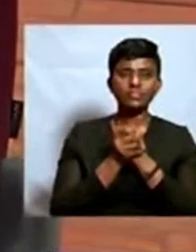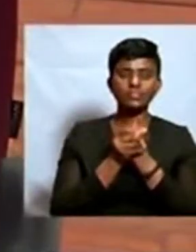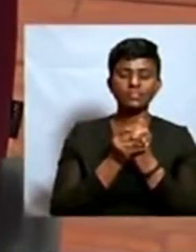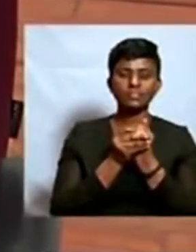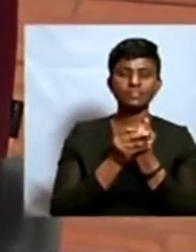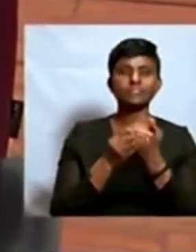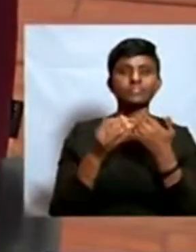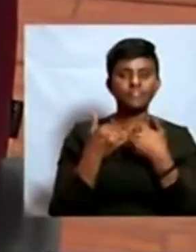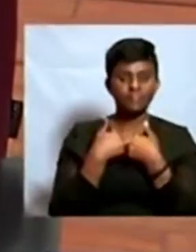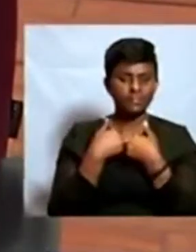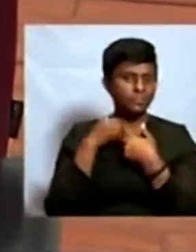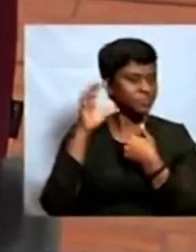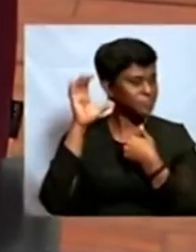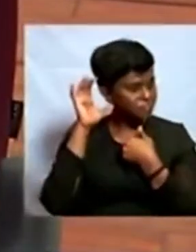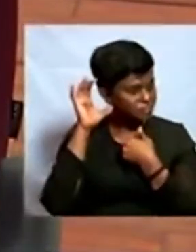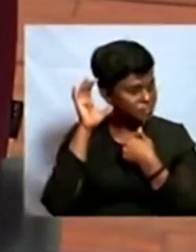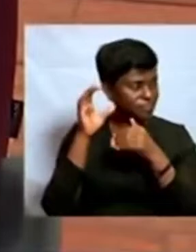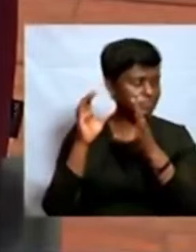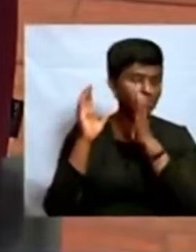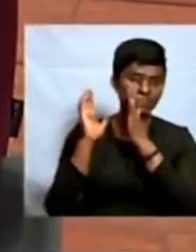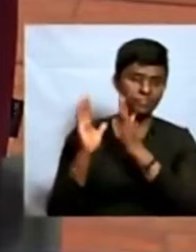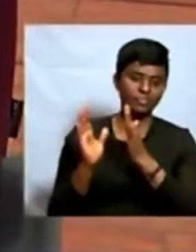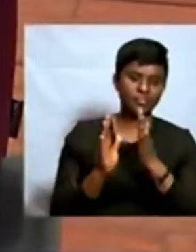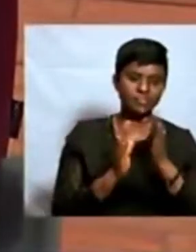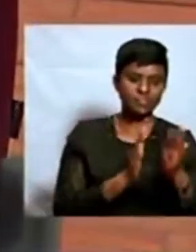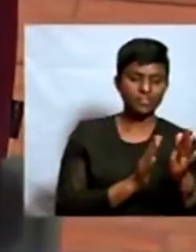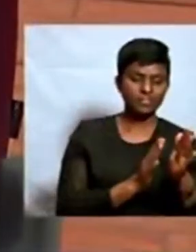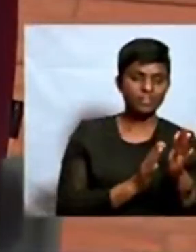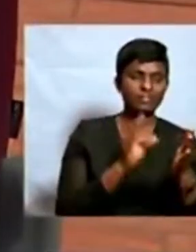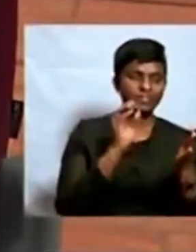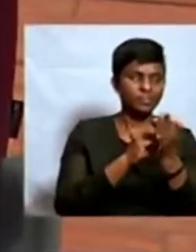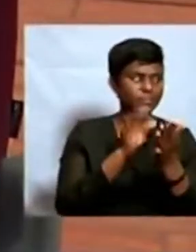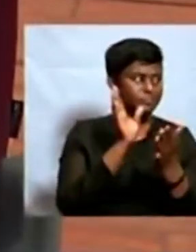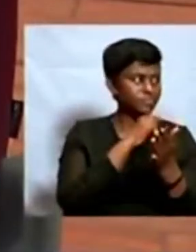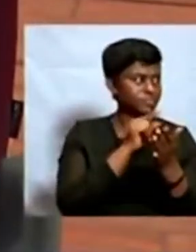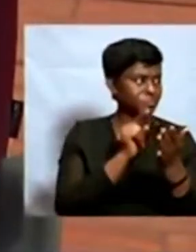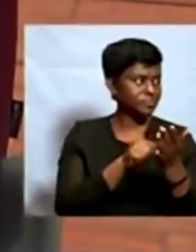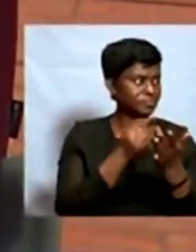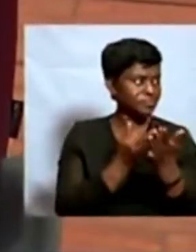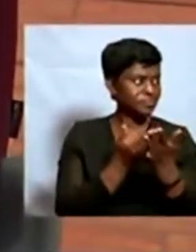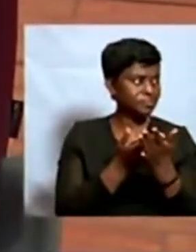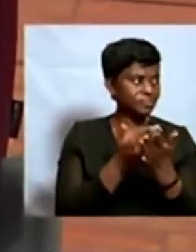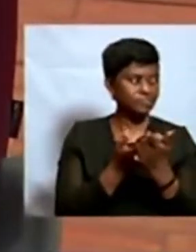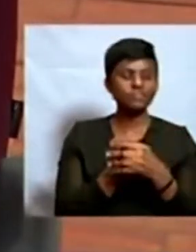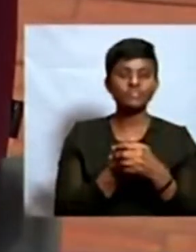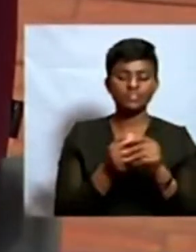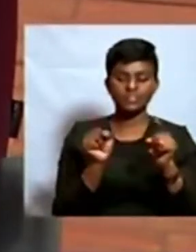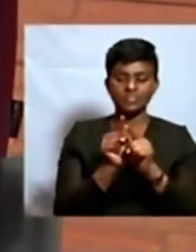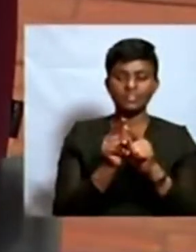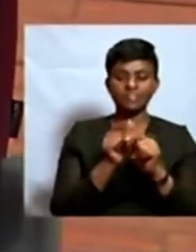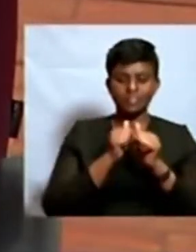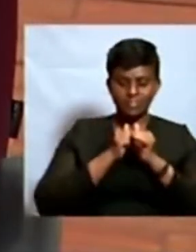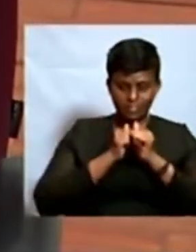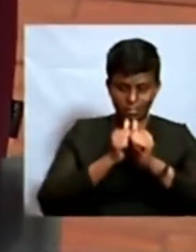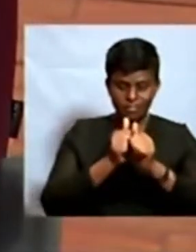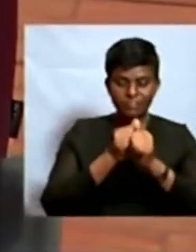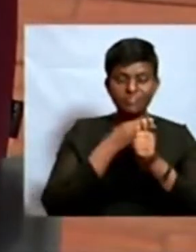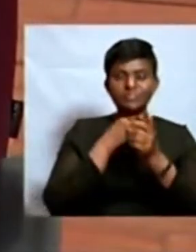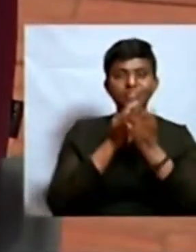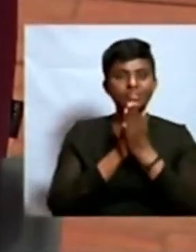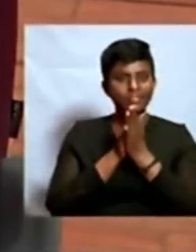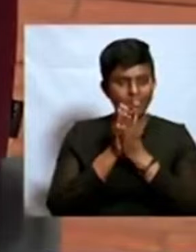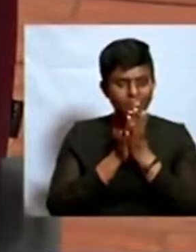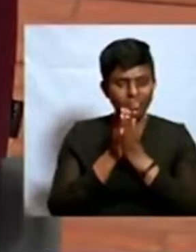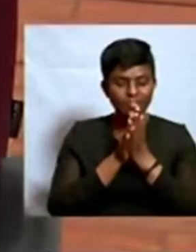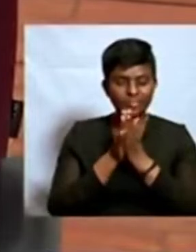We have heard the strategies that are put in place and I've followed very carefully,